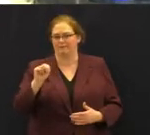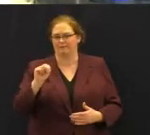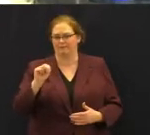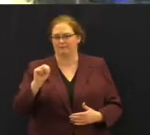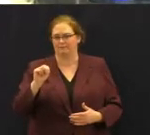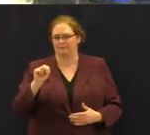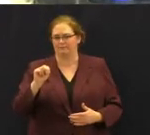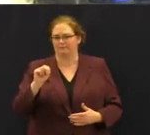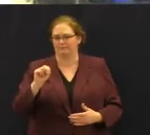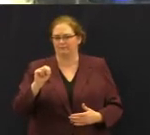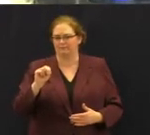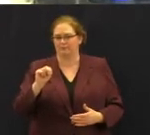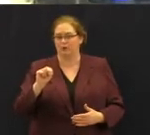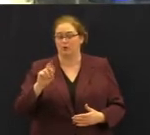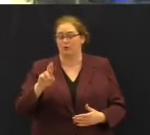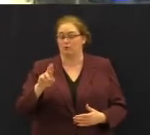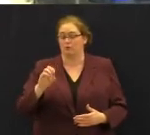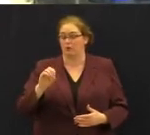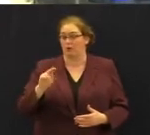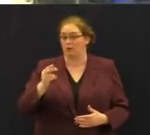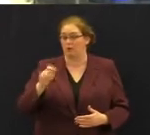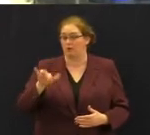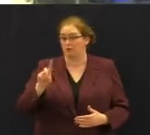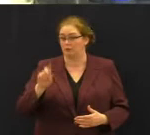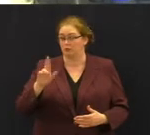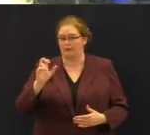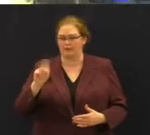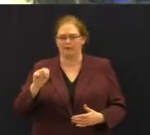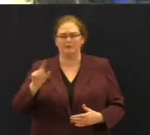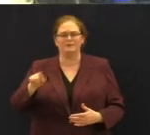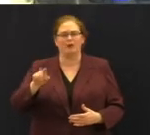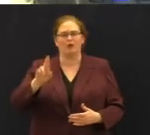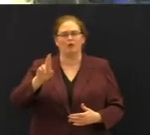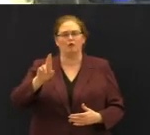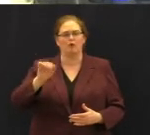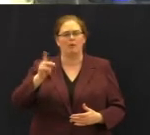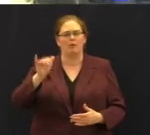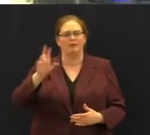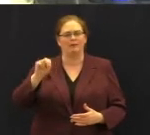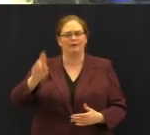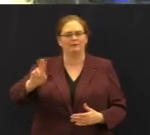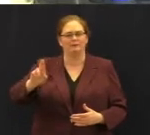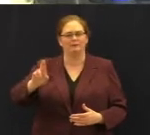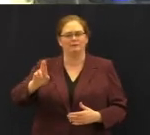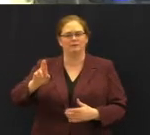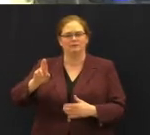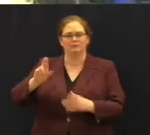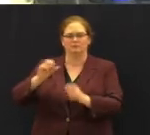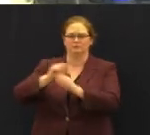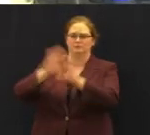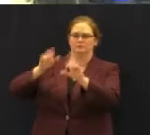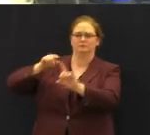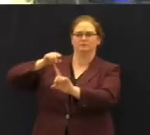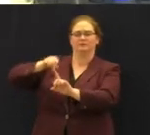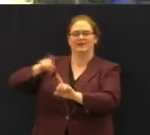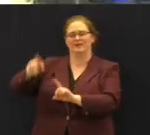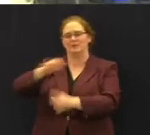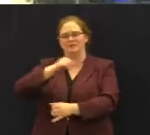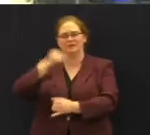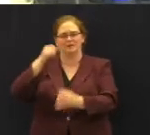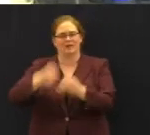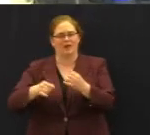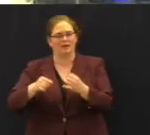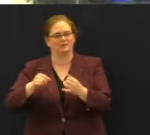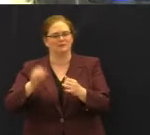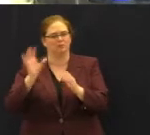And, Ronald Reagan's like a Republican icon. And he was the last